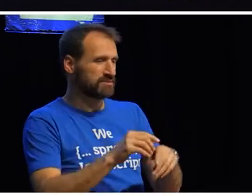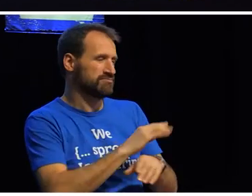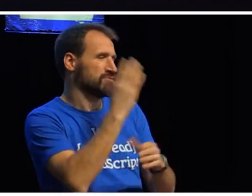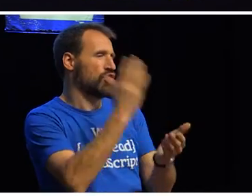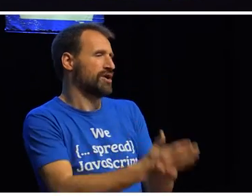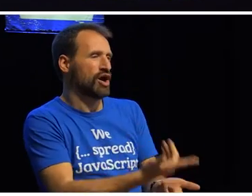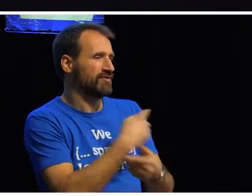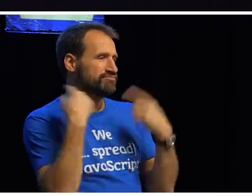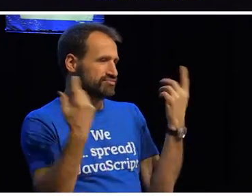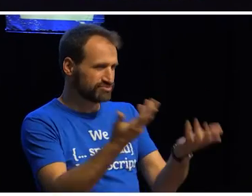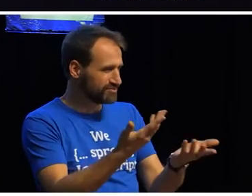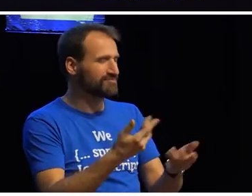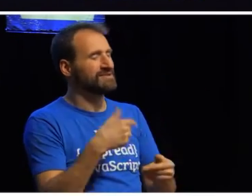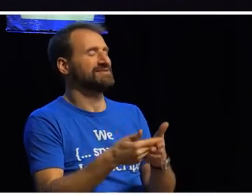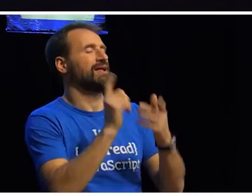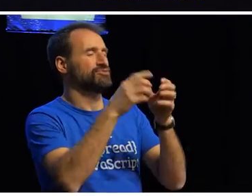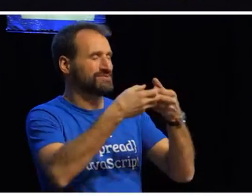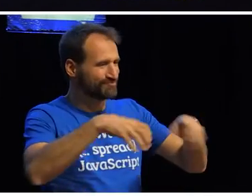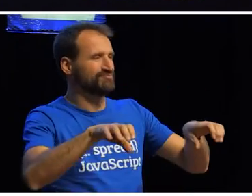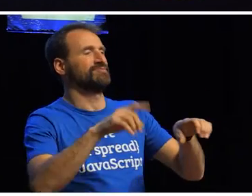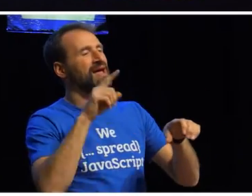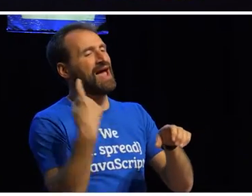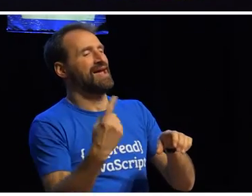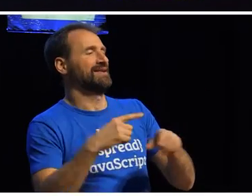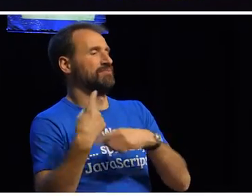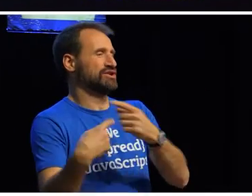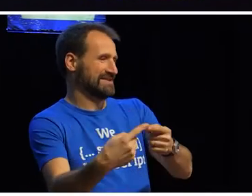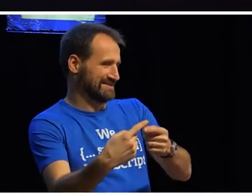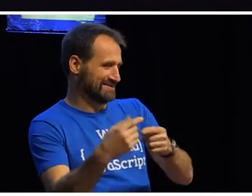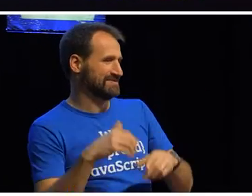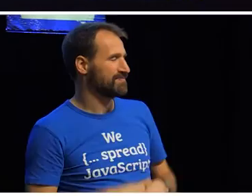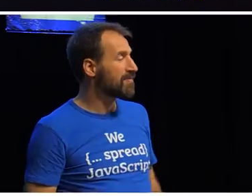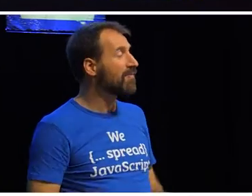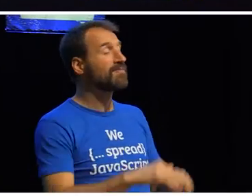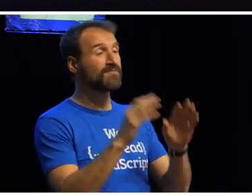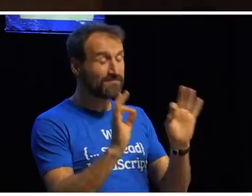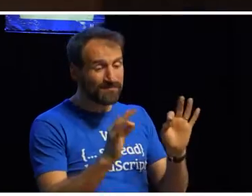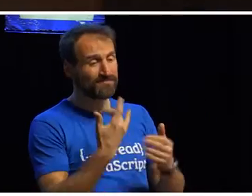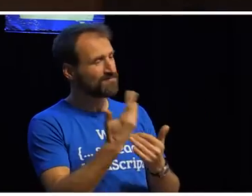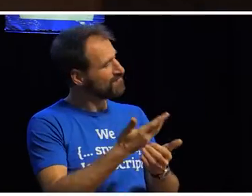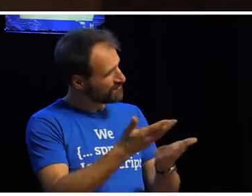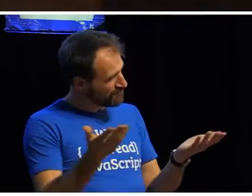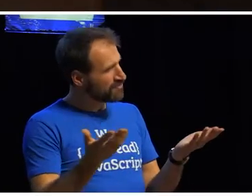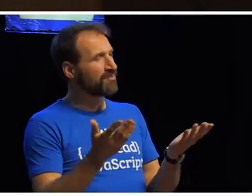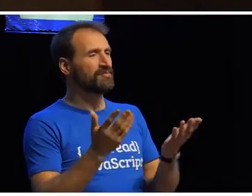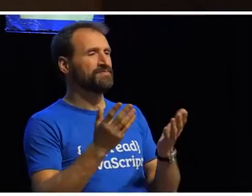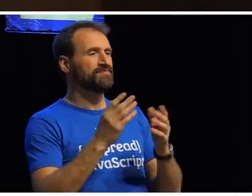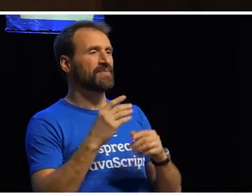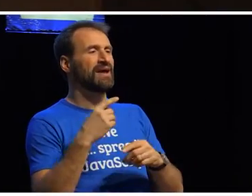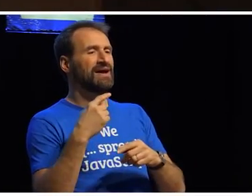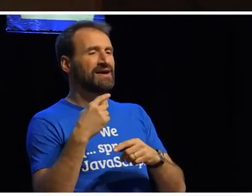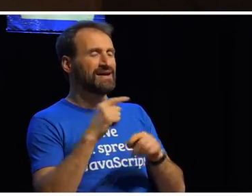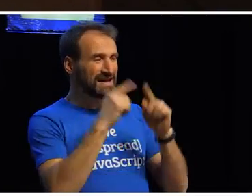just decide to separate it, you know, each process. So when everything's done, let's say if image processing is